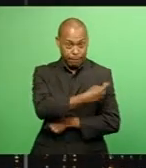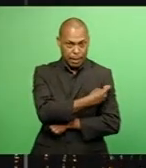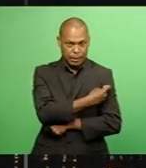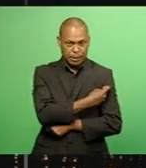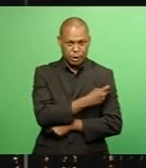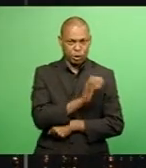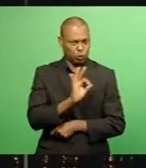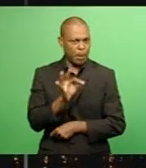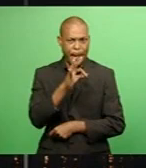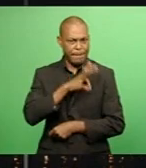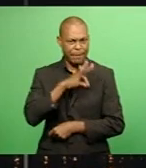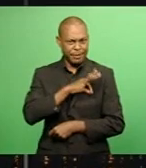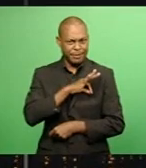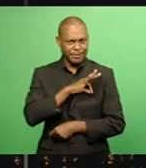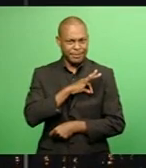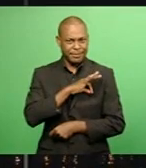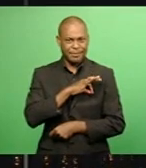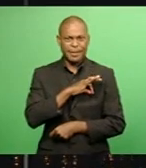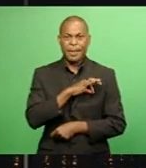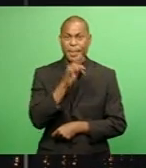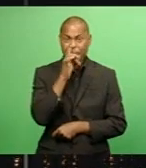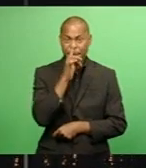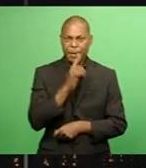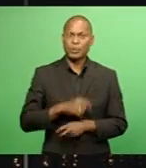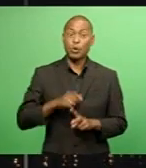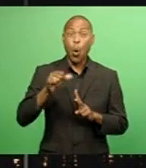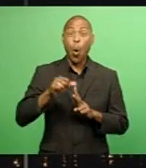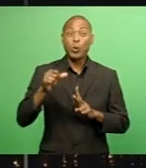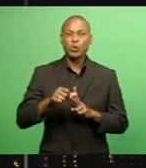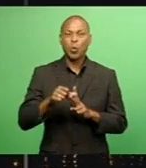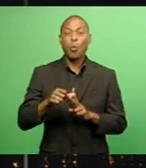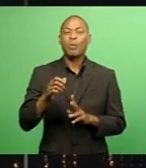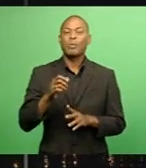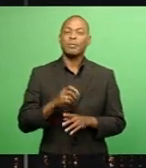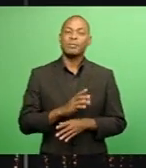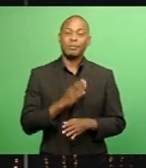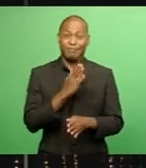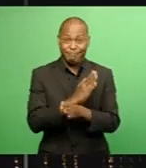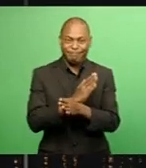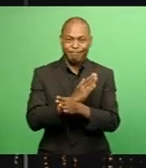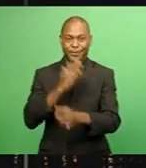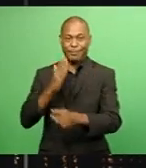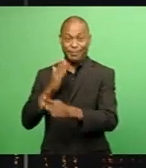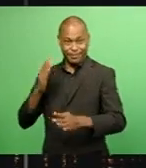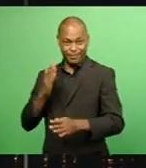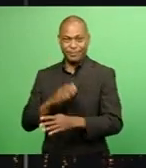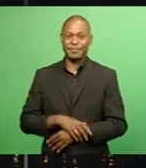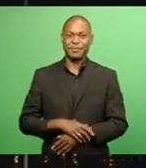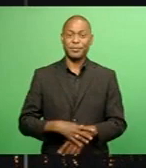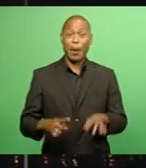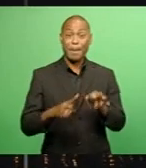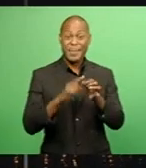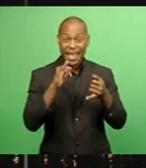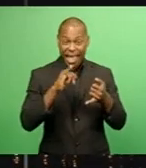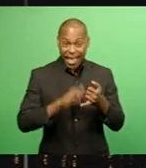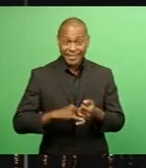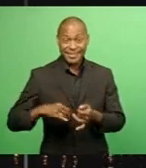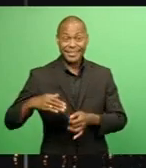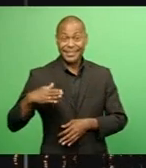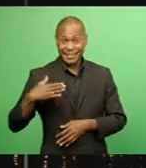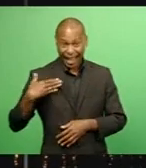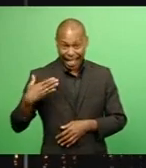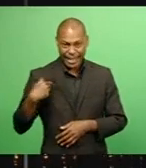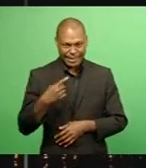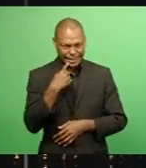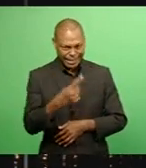only benefit Fijians, but also ease border restrictions. Permanent Secretary for Health Dr. James Fong says they